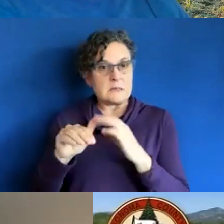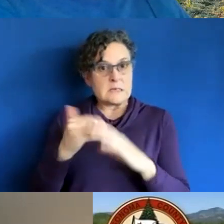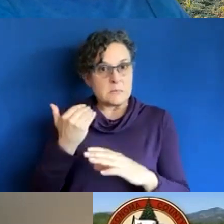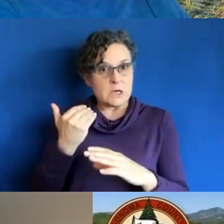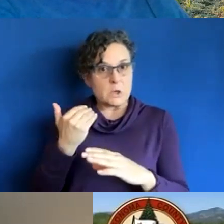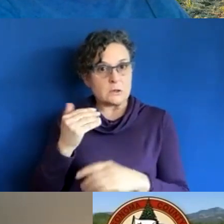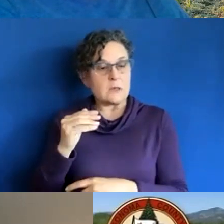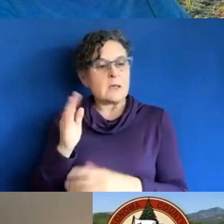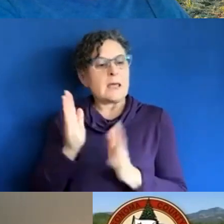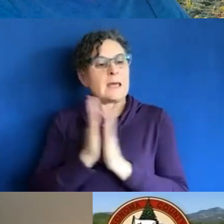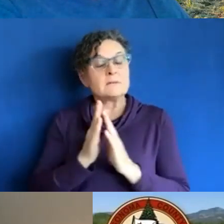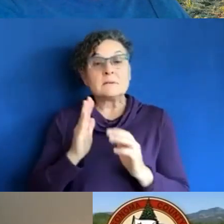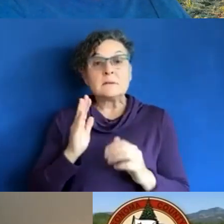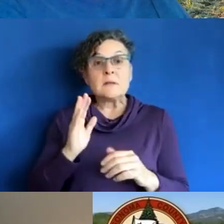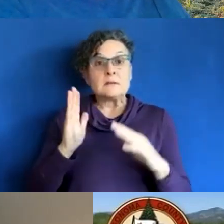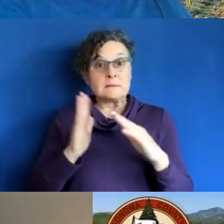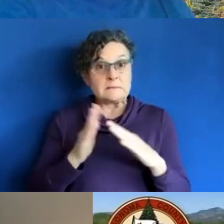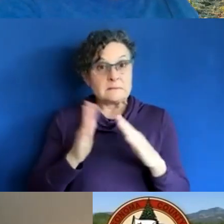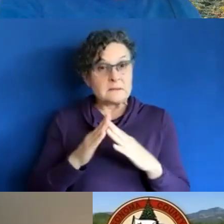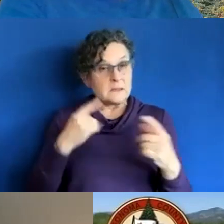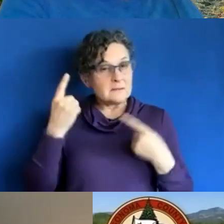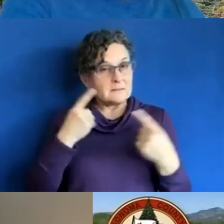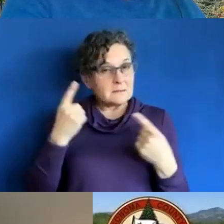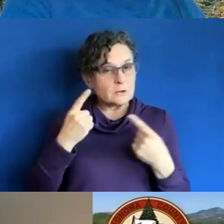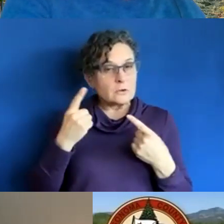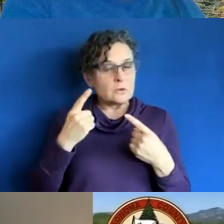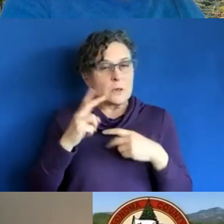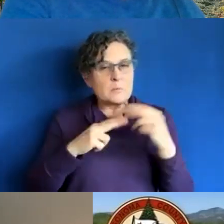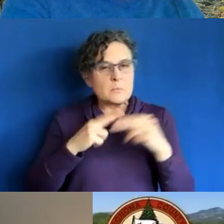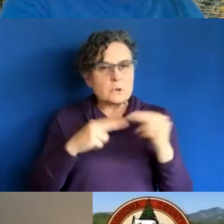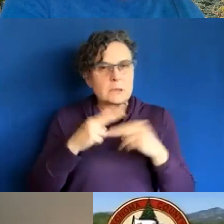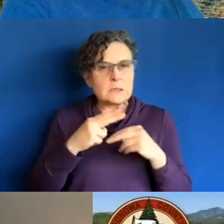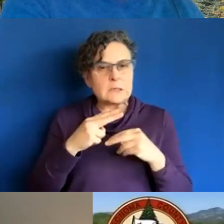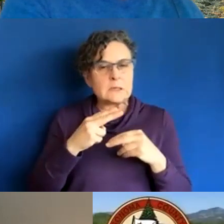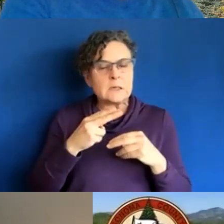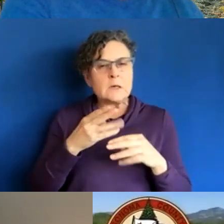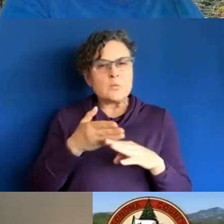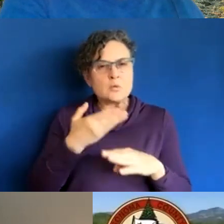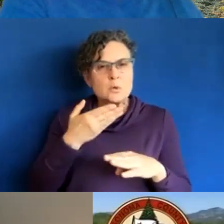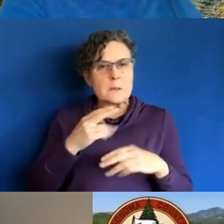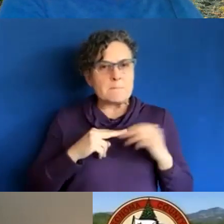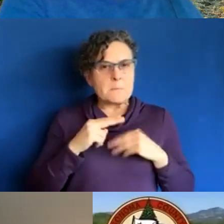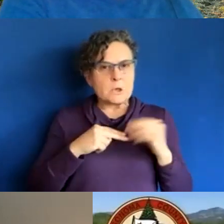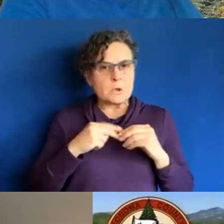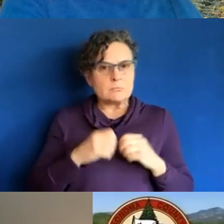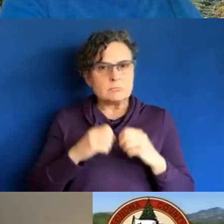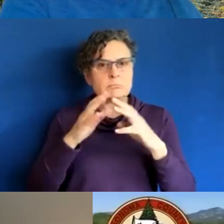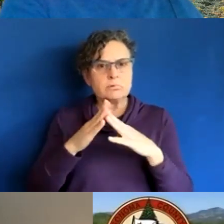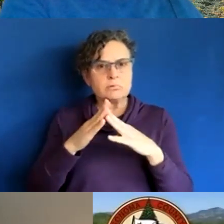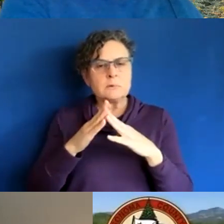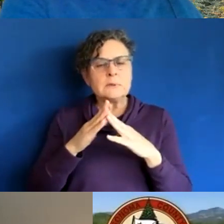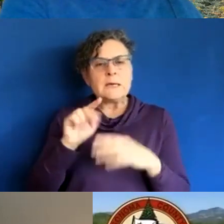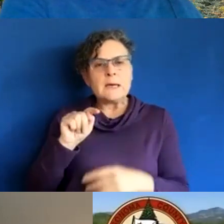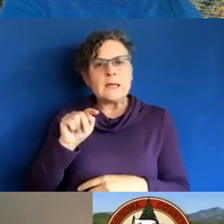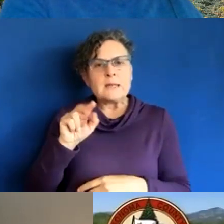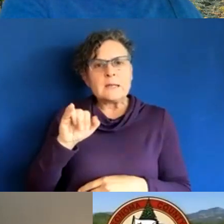question, asks, has the city considered building prefab tiny homes for unsheltered persons? What about buying mobile homes and